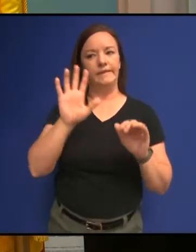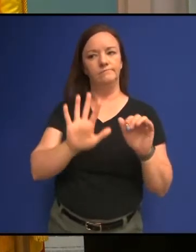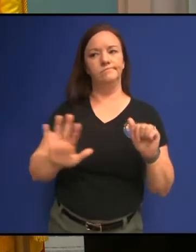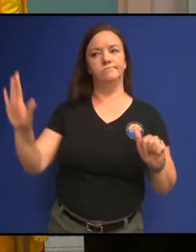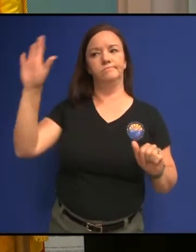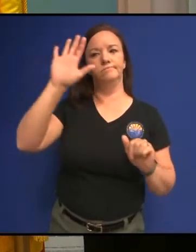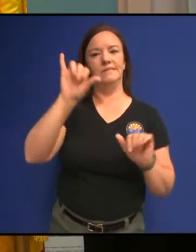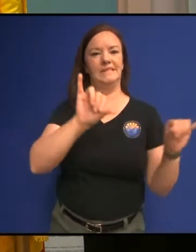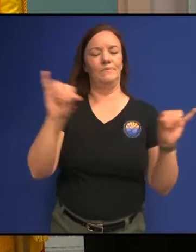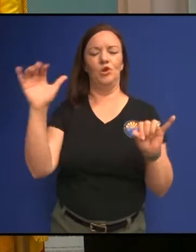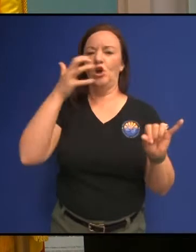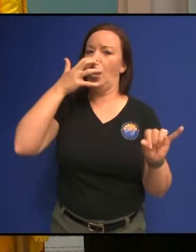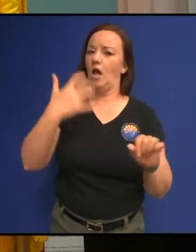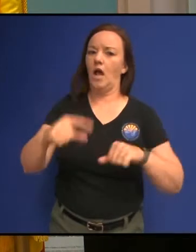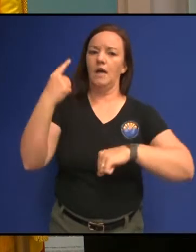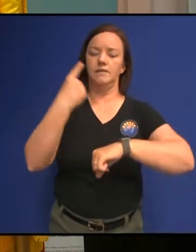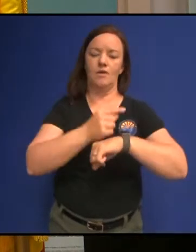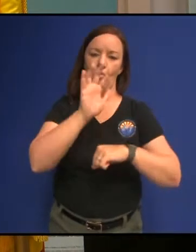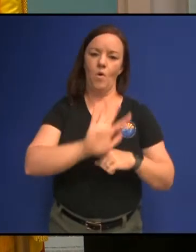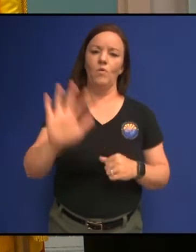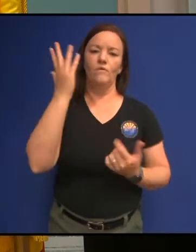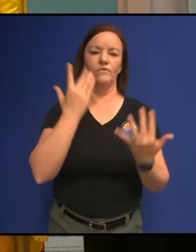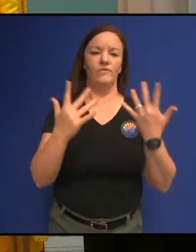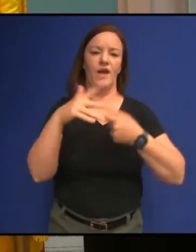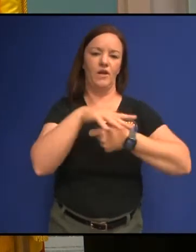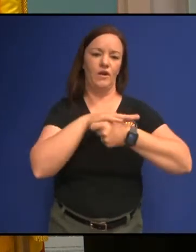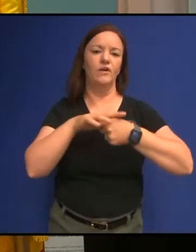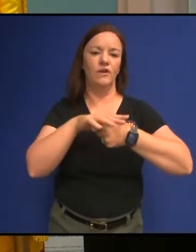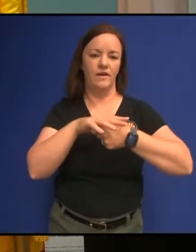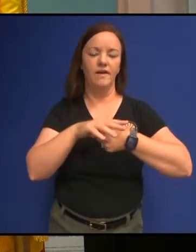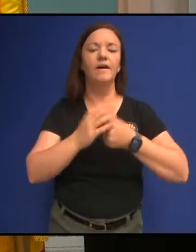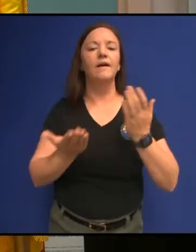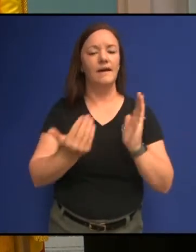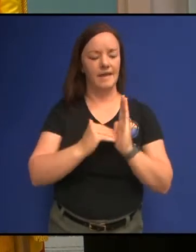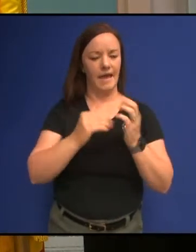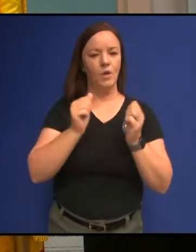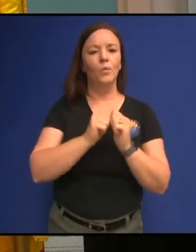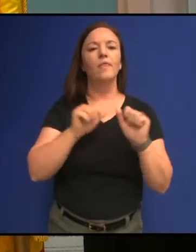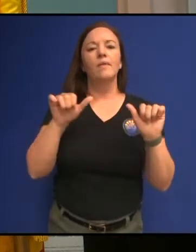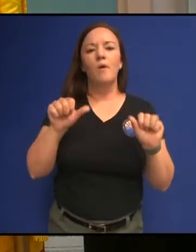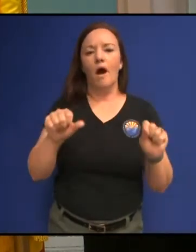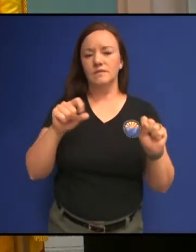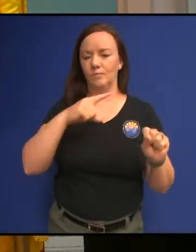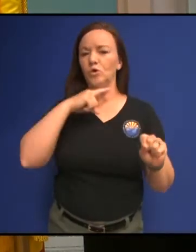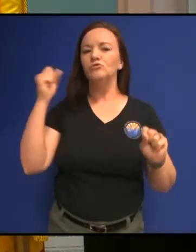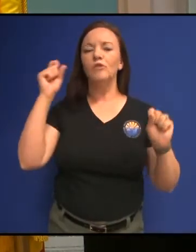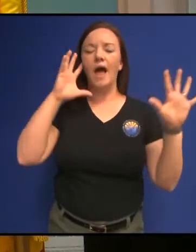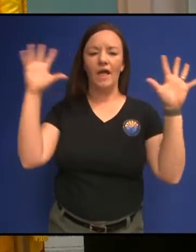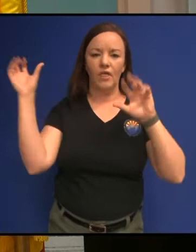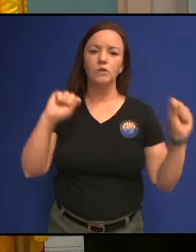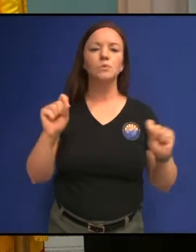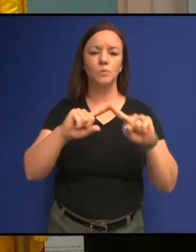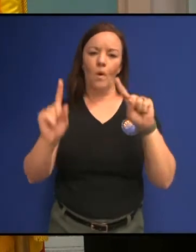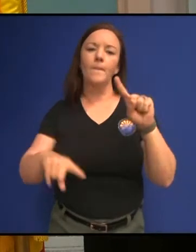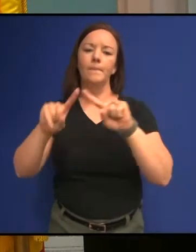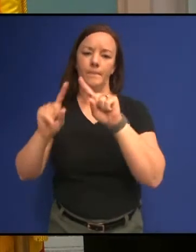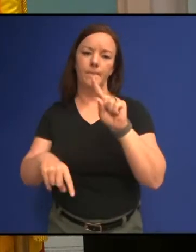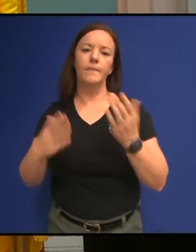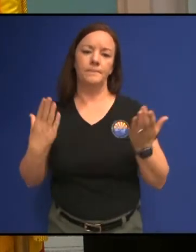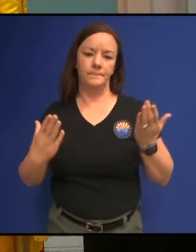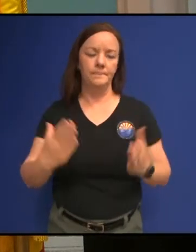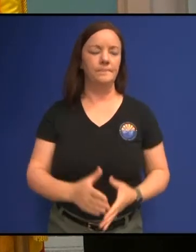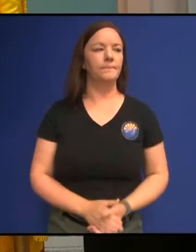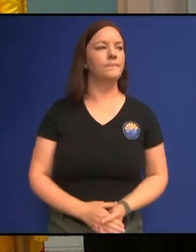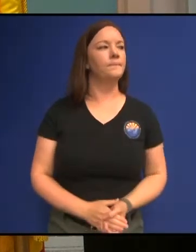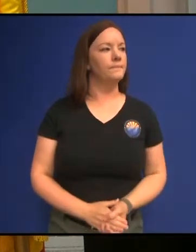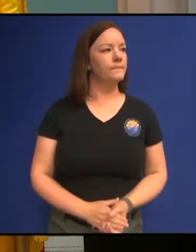area. So it's going to be a really hot, really dry day today, again with that chance for those dry thunderstorm potentials. So